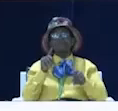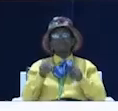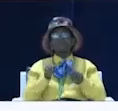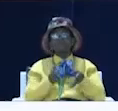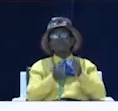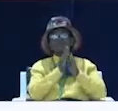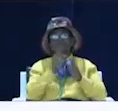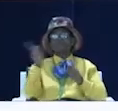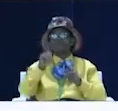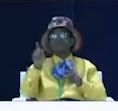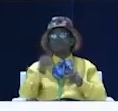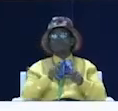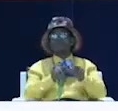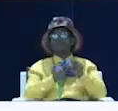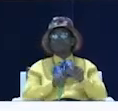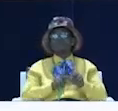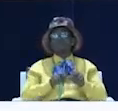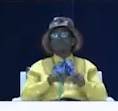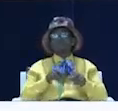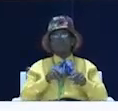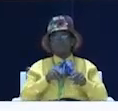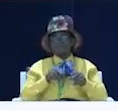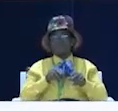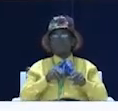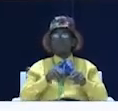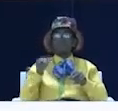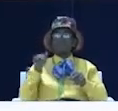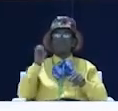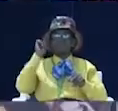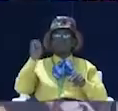And they were still getting their miracles.